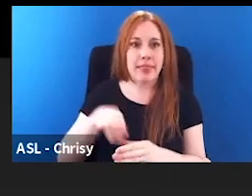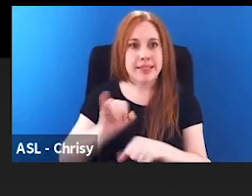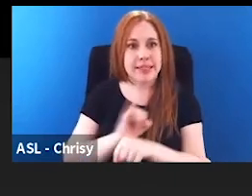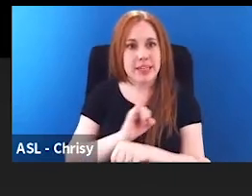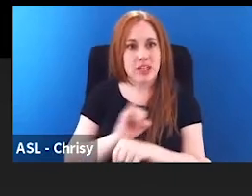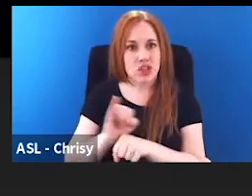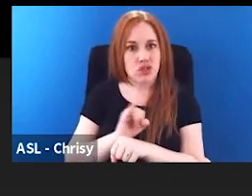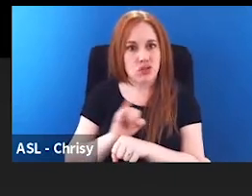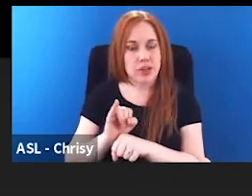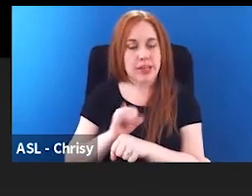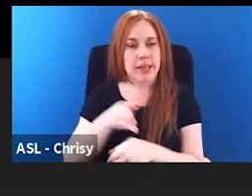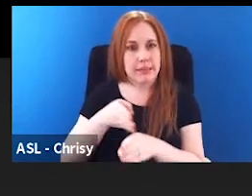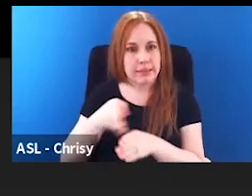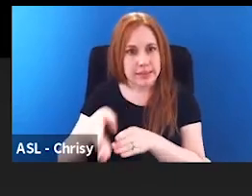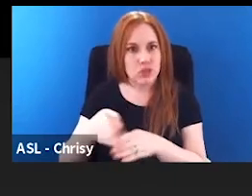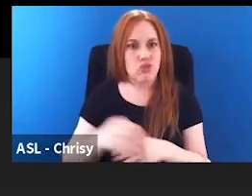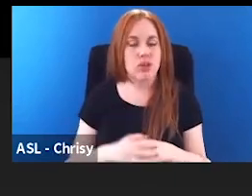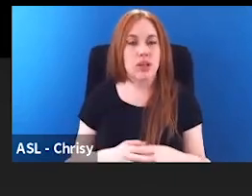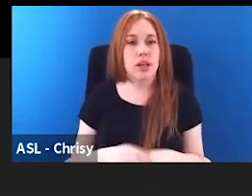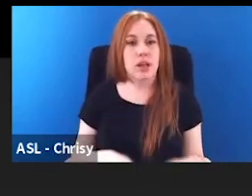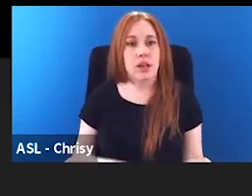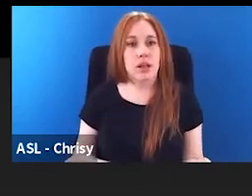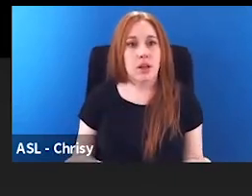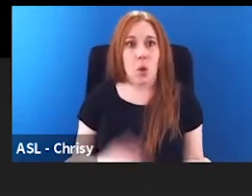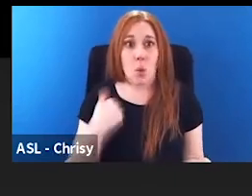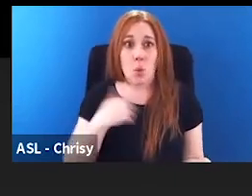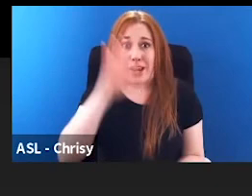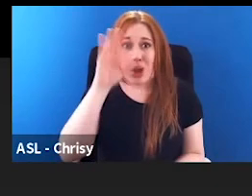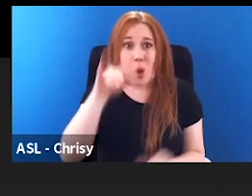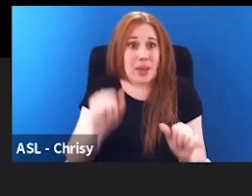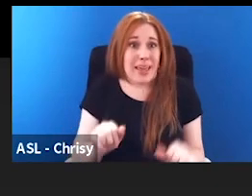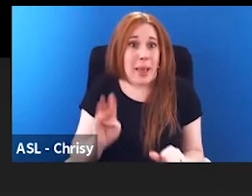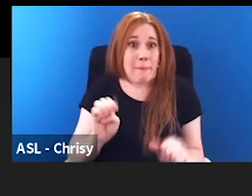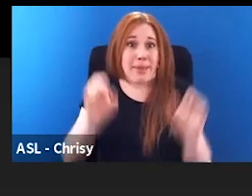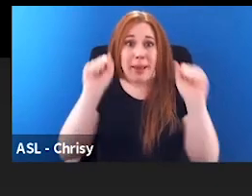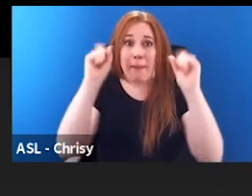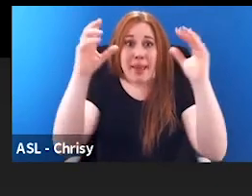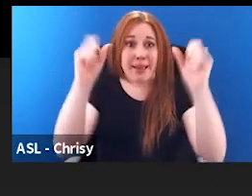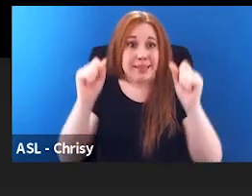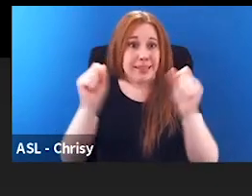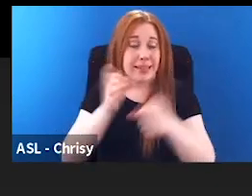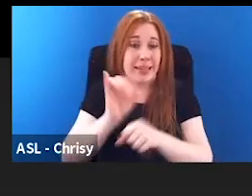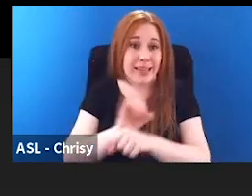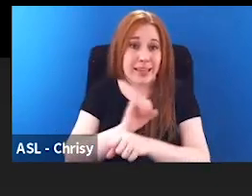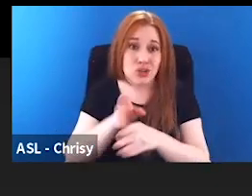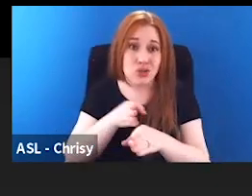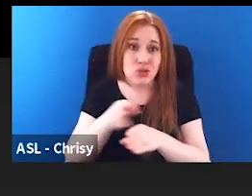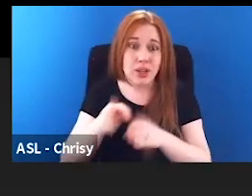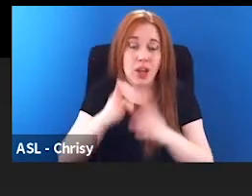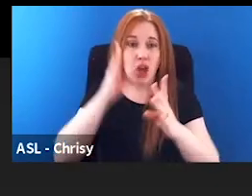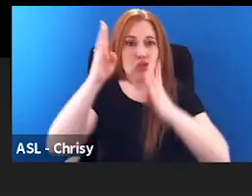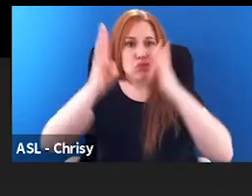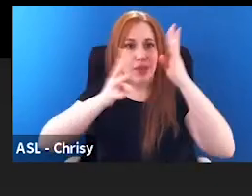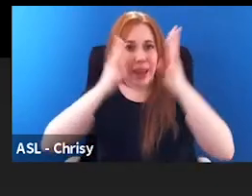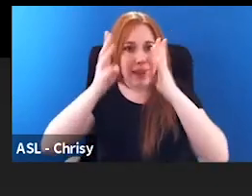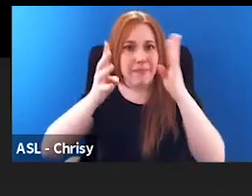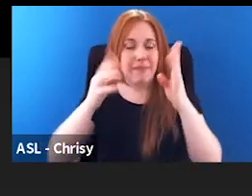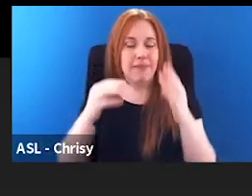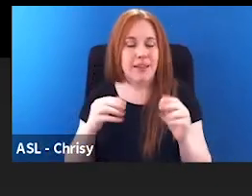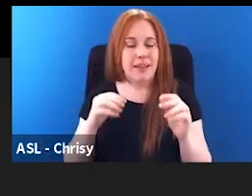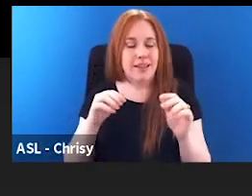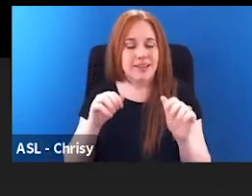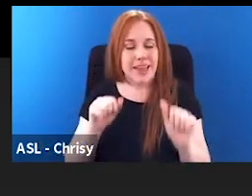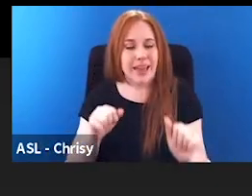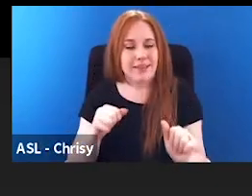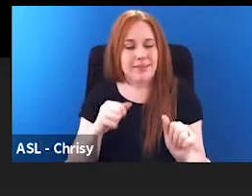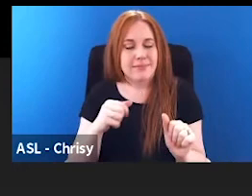that we all know can be amazing. Just as Sean said, creatives have the ability to tell stories like